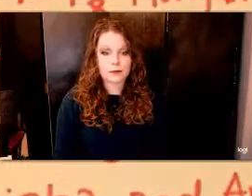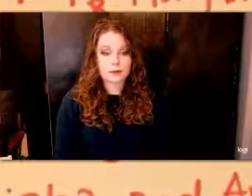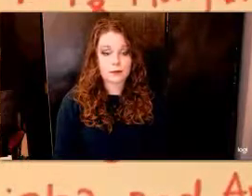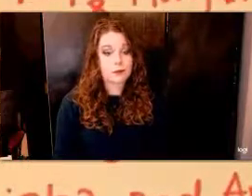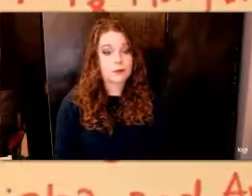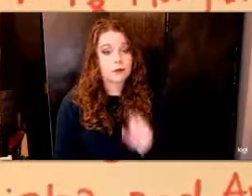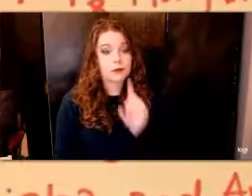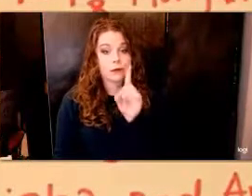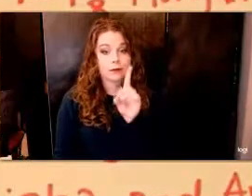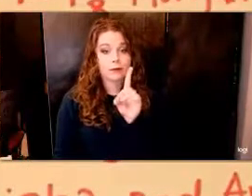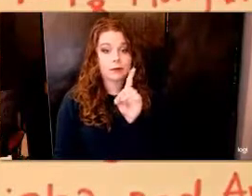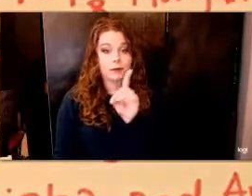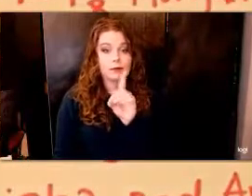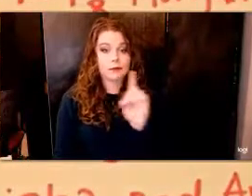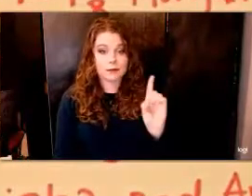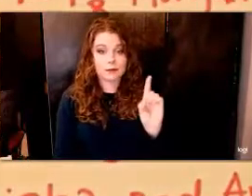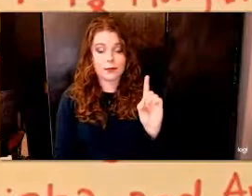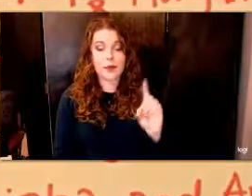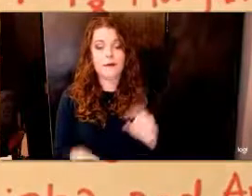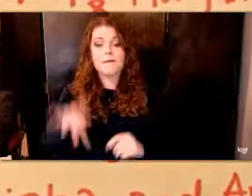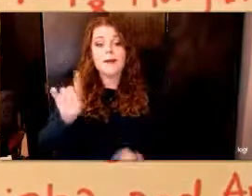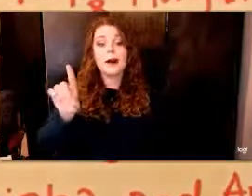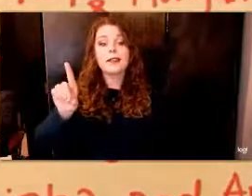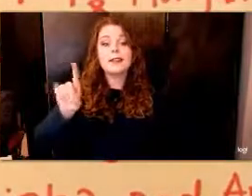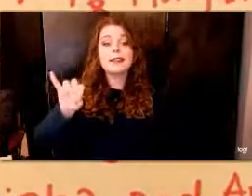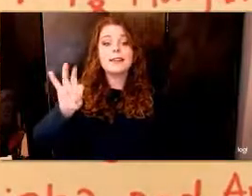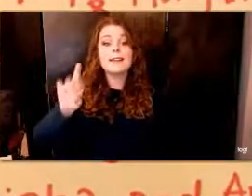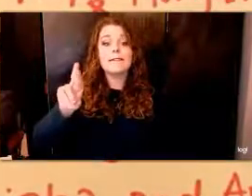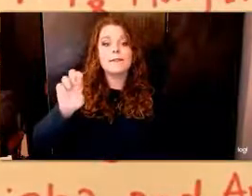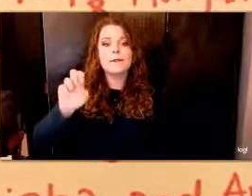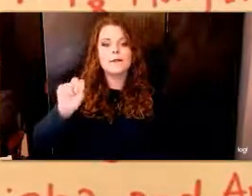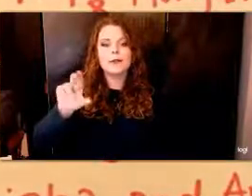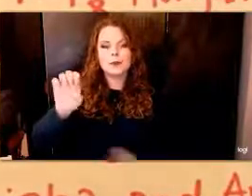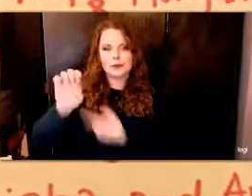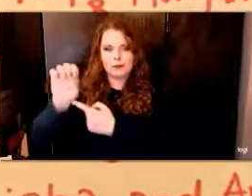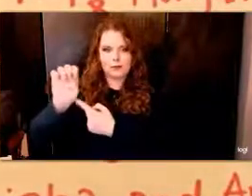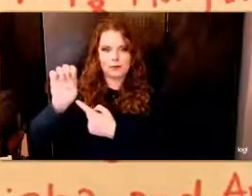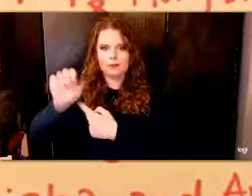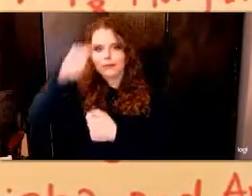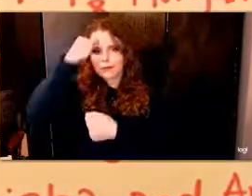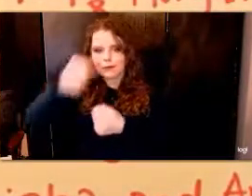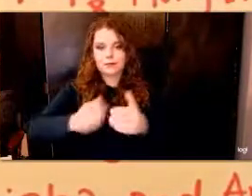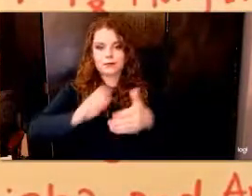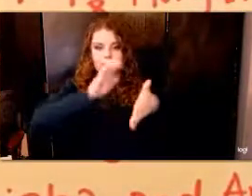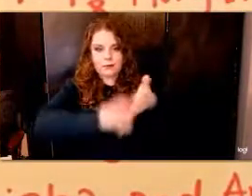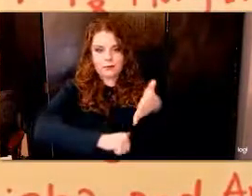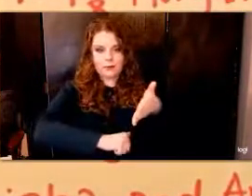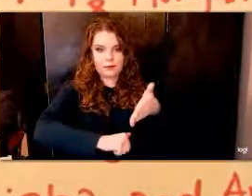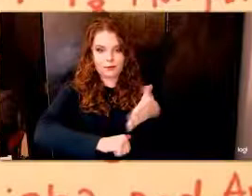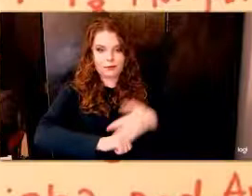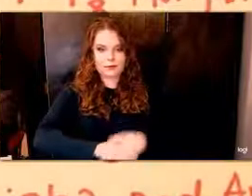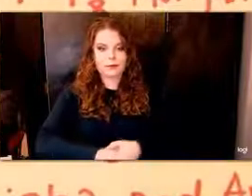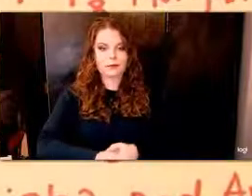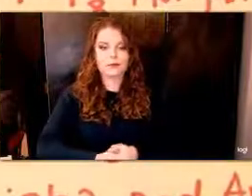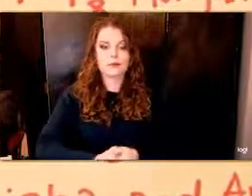D, it says, what is the difference? In difference, that's a very good indicator that we're going to subtract here